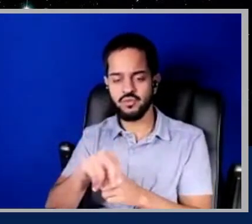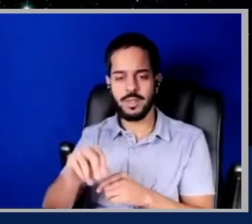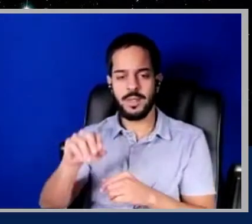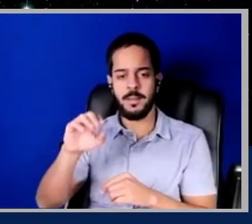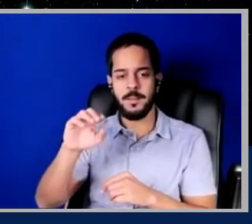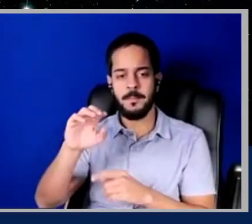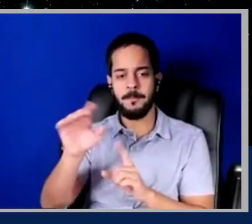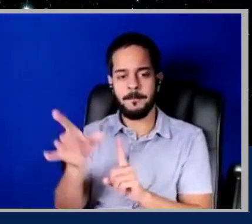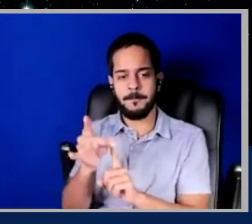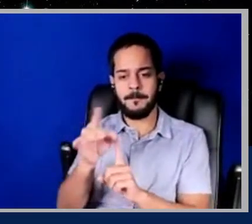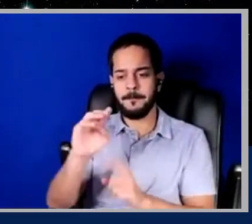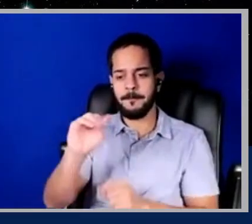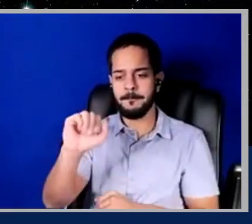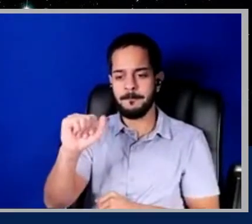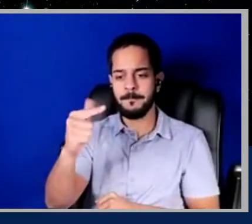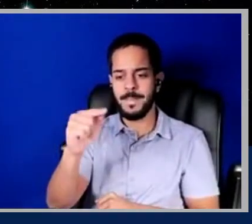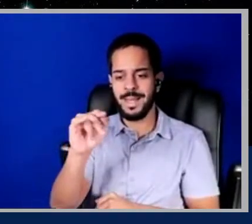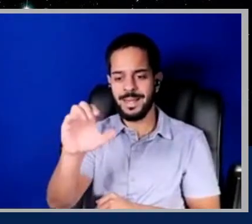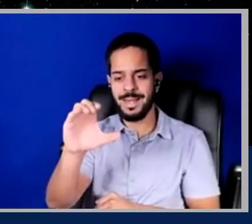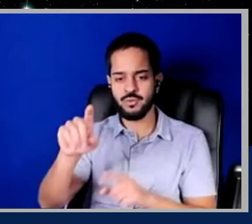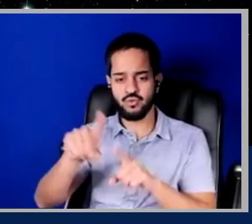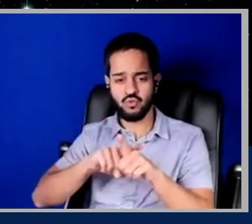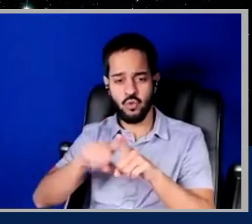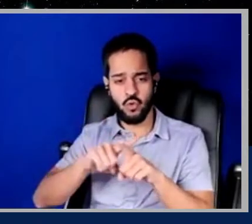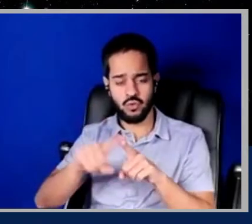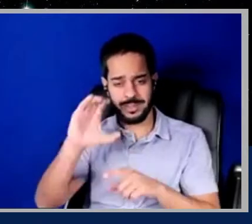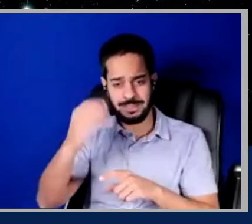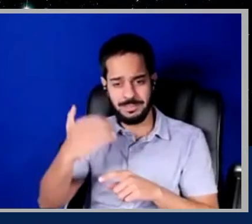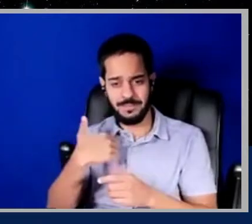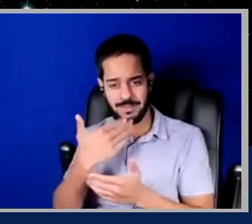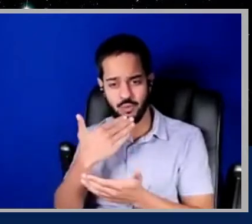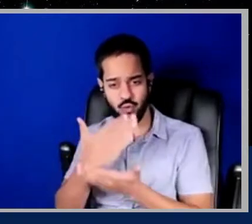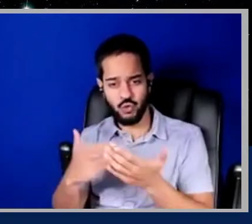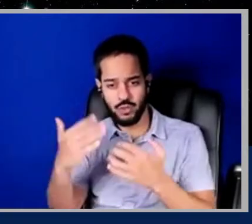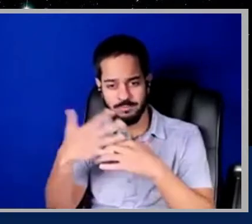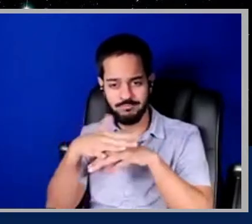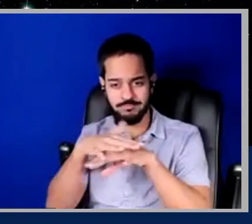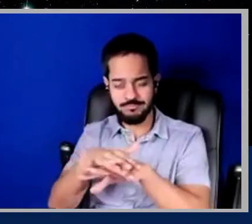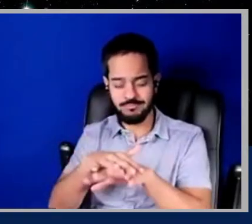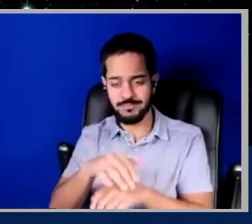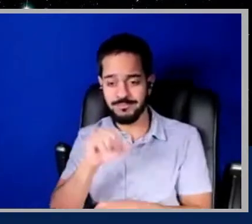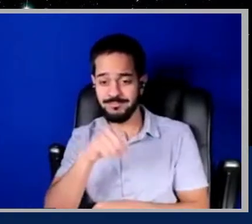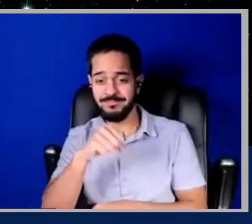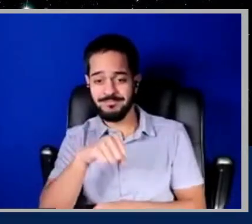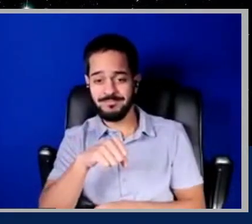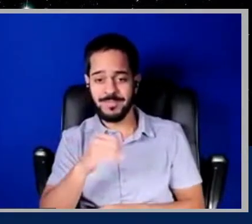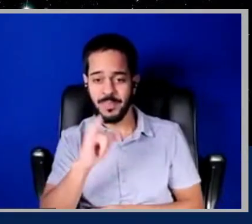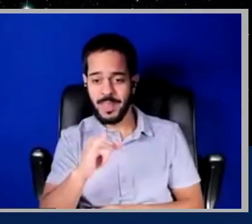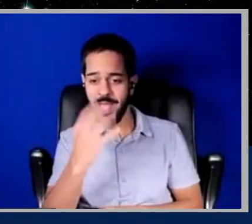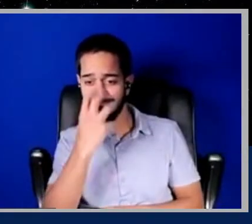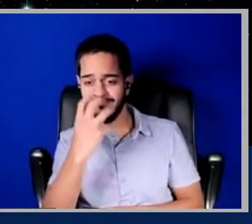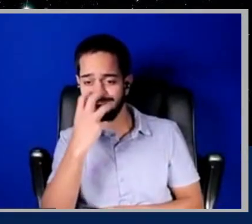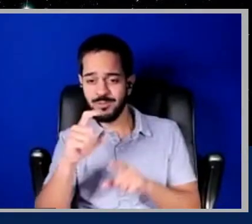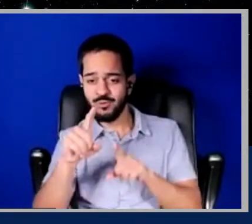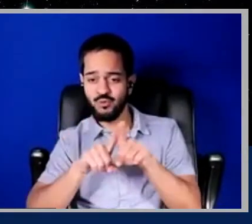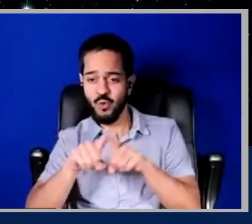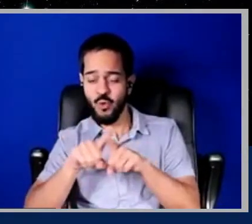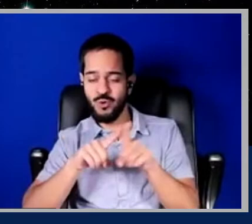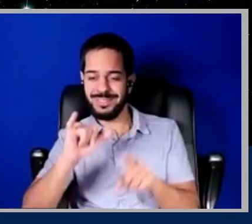like there's also some good synergy here. That could be really those temper tantrum stars are my crew. your